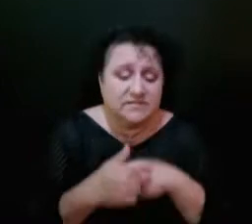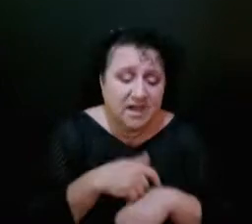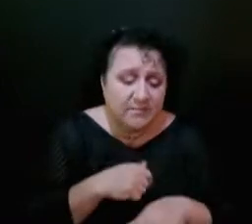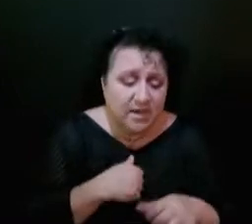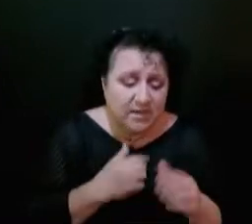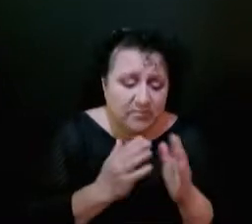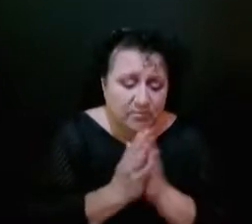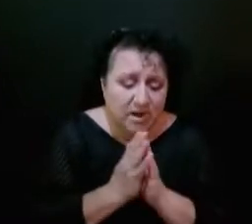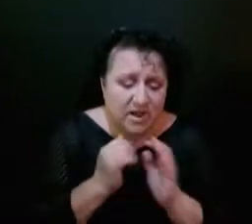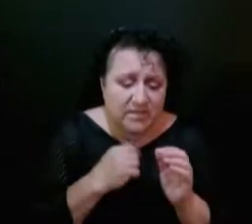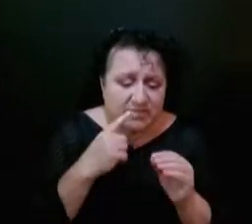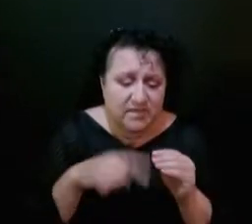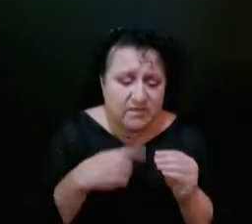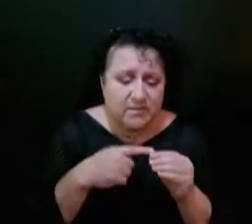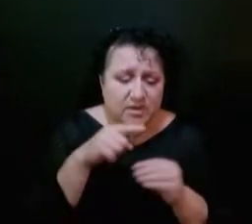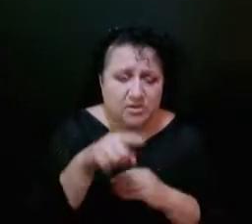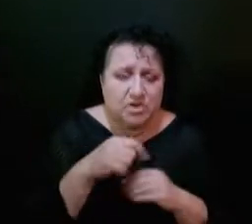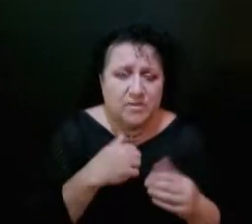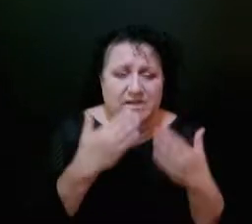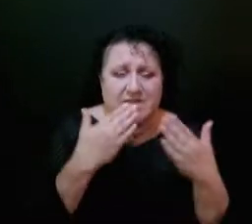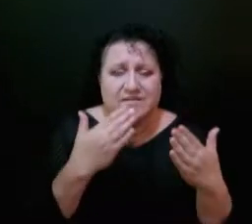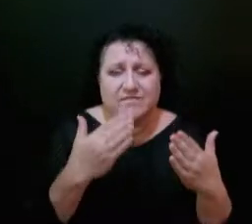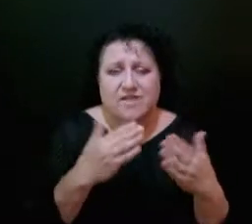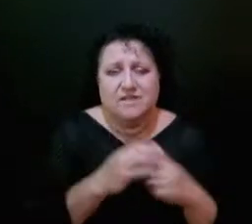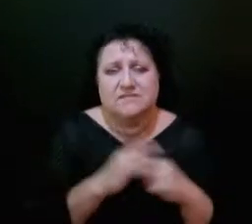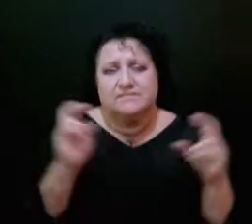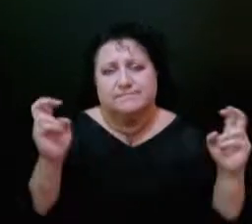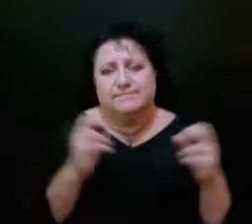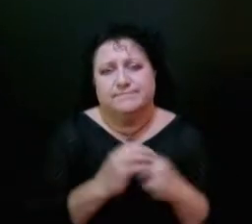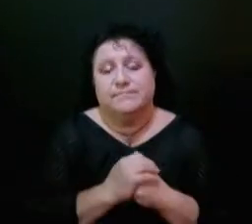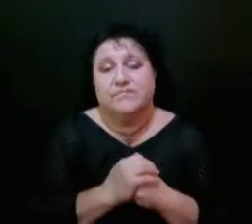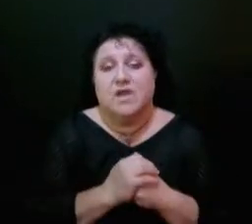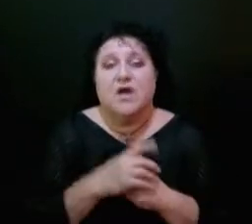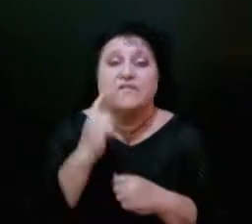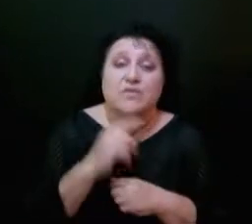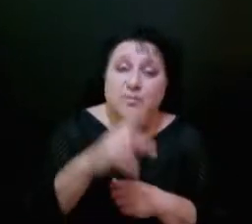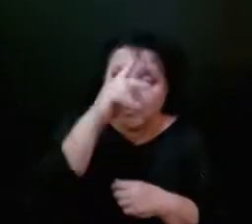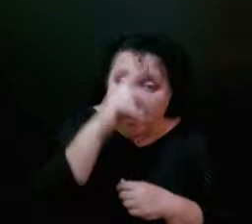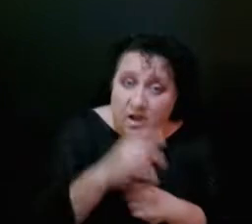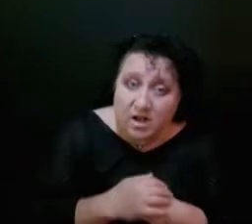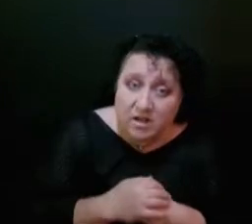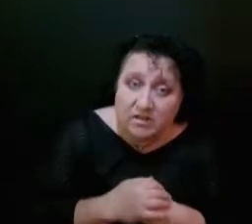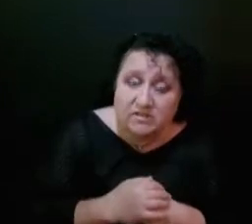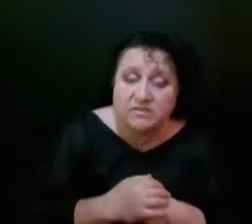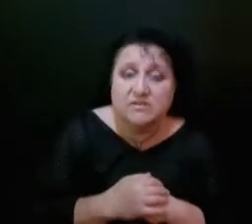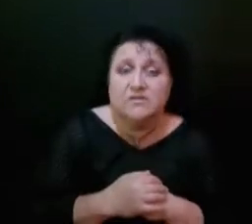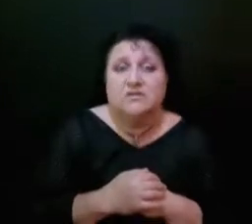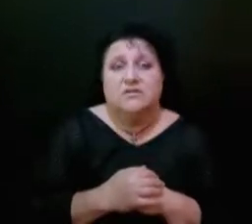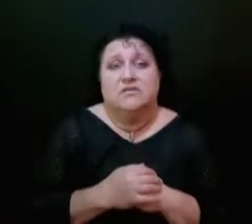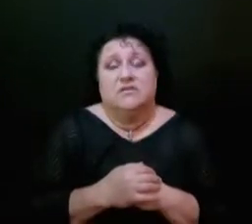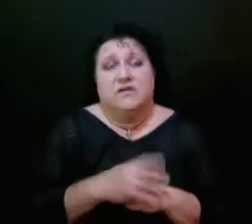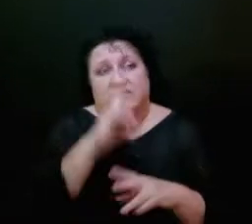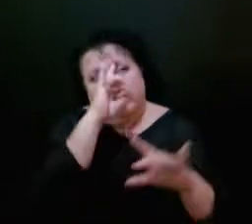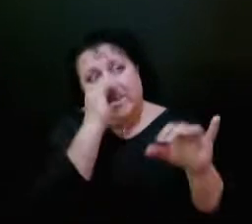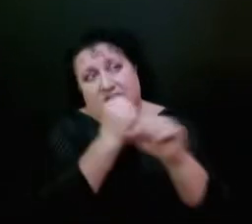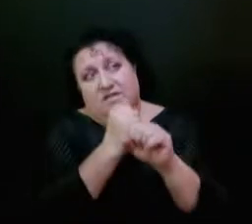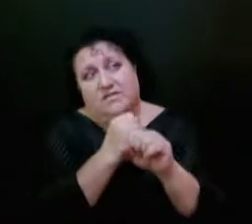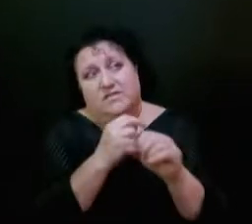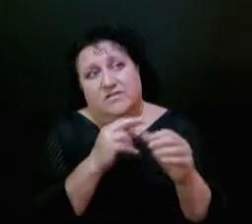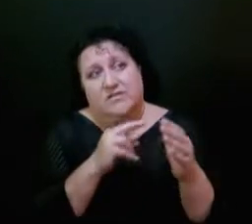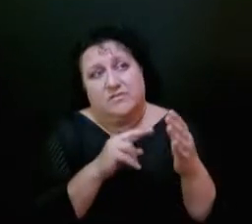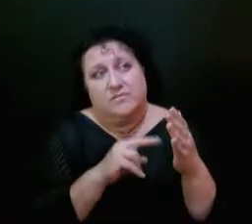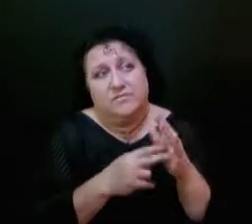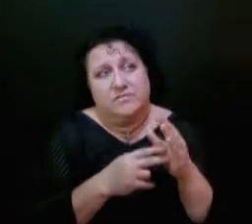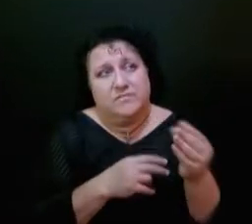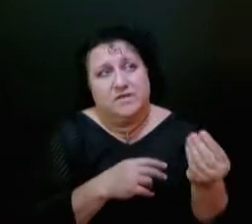think of you and give thanks." For Paul, faith in Christ leads unavoidably in love for others. So